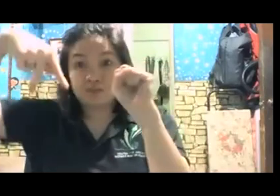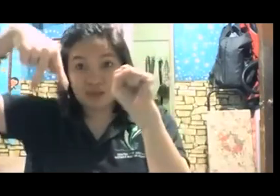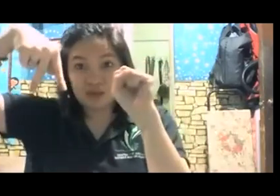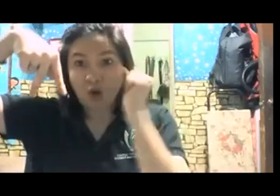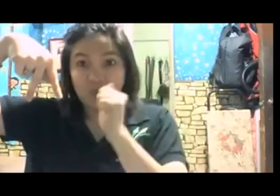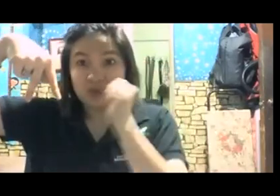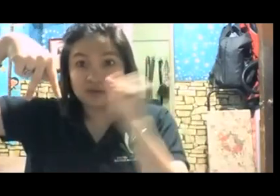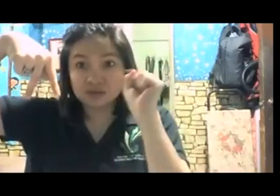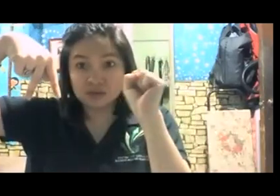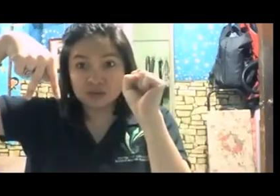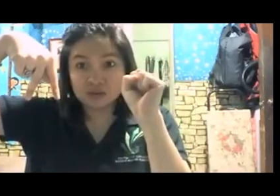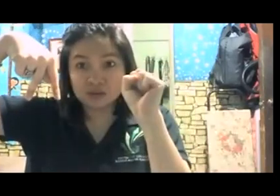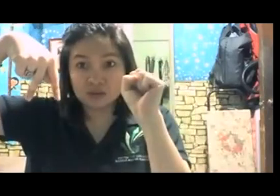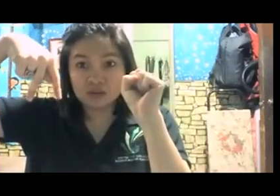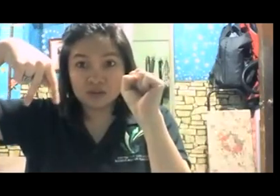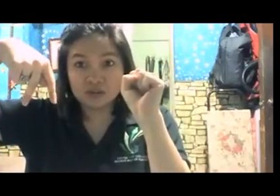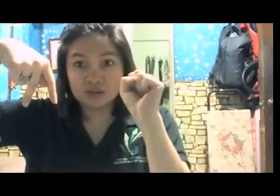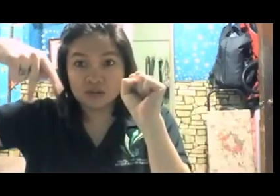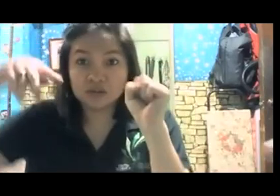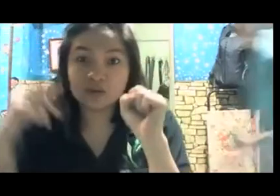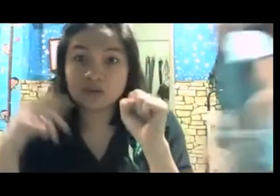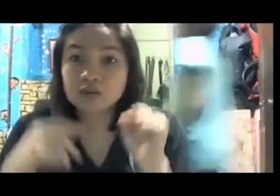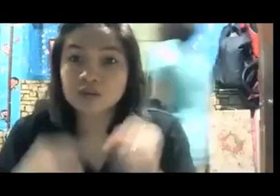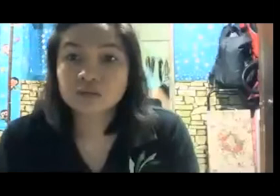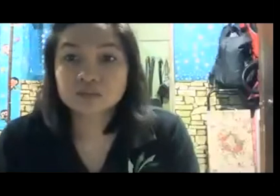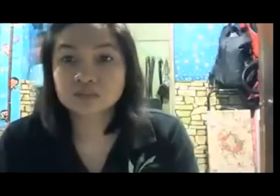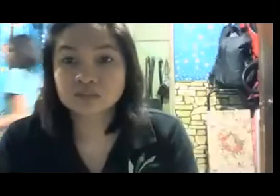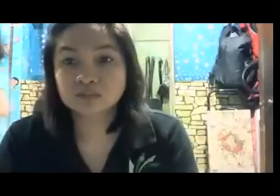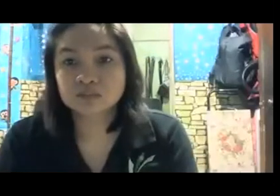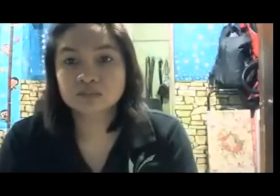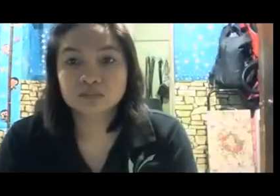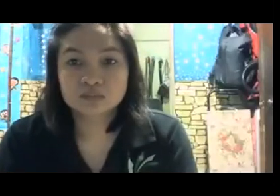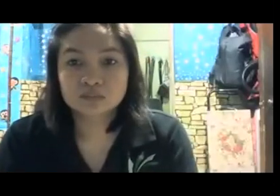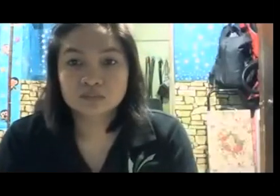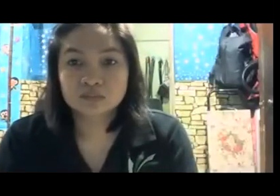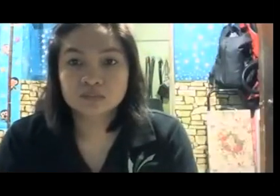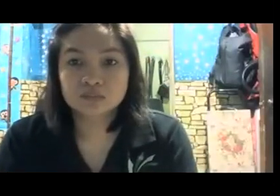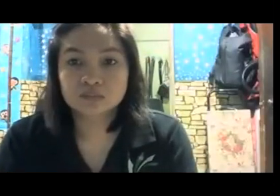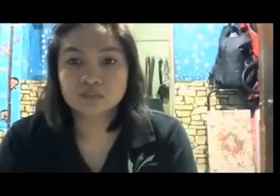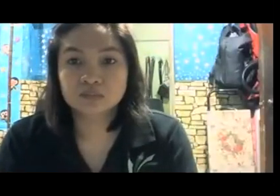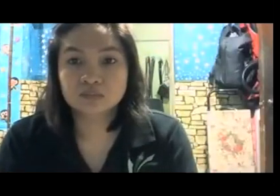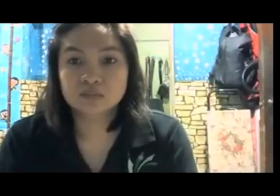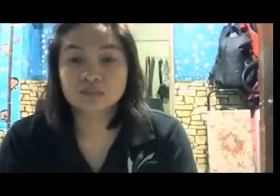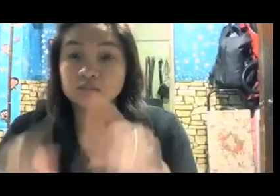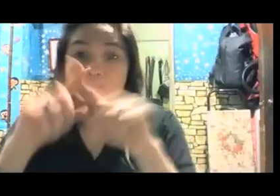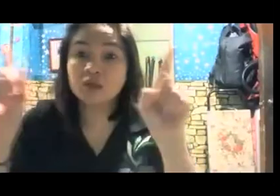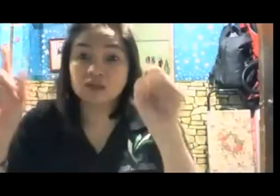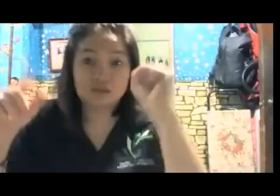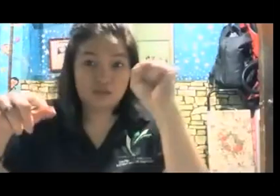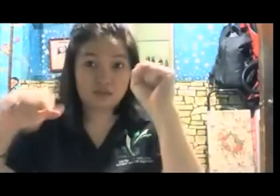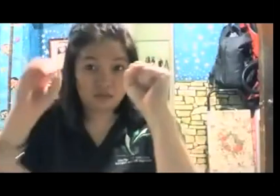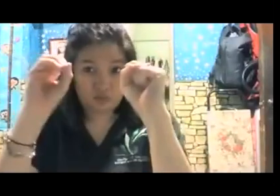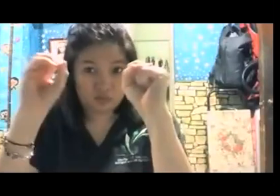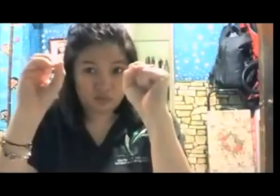Maybe that's part of the rule, though, is with the object and predicate, whenever we yes, have as